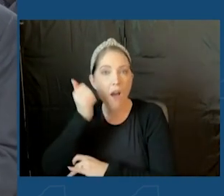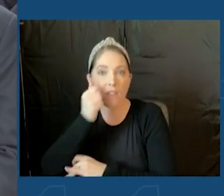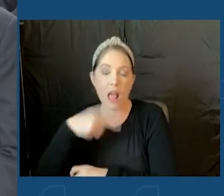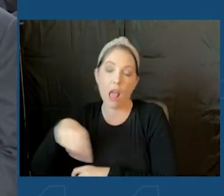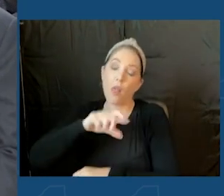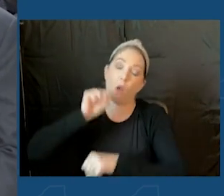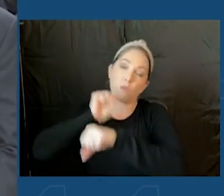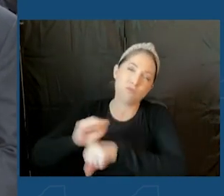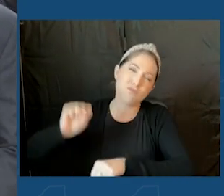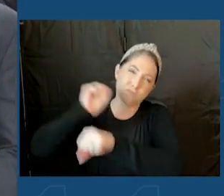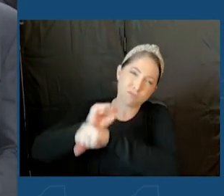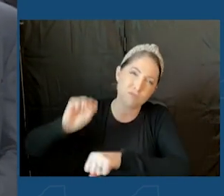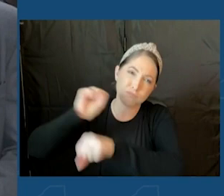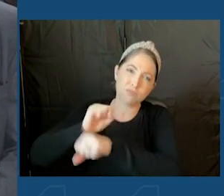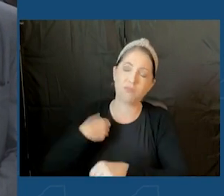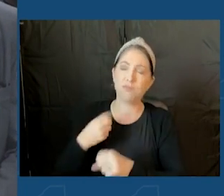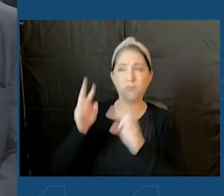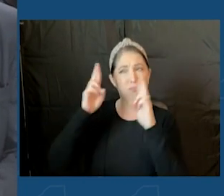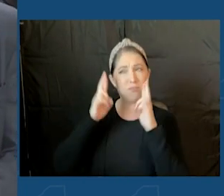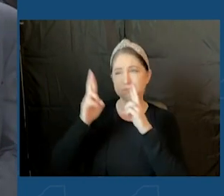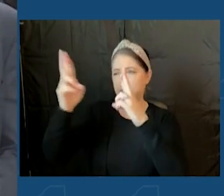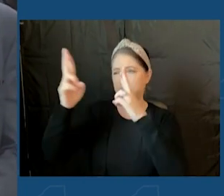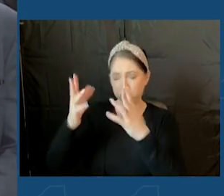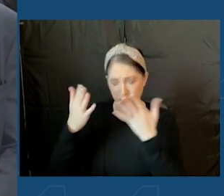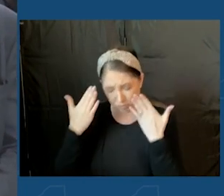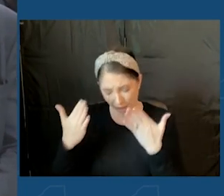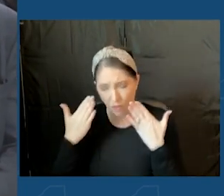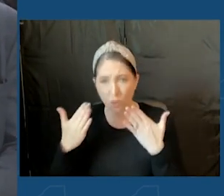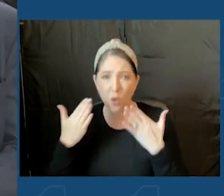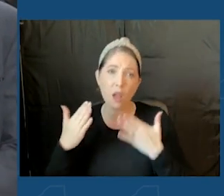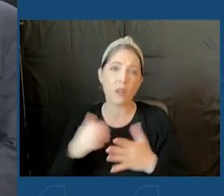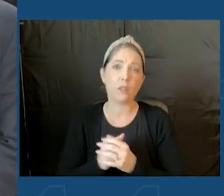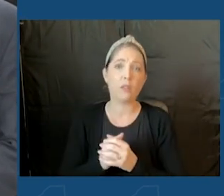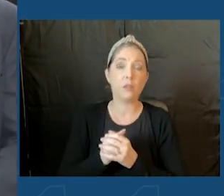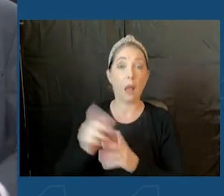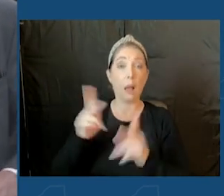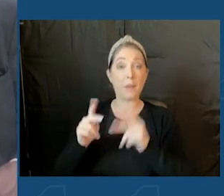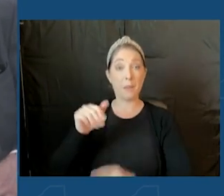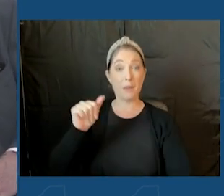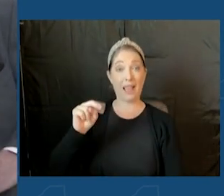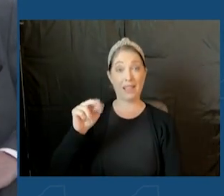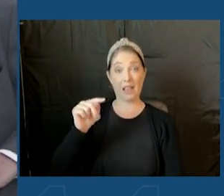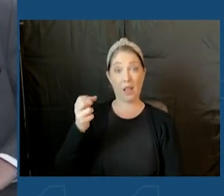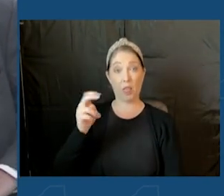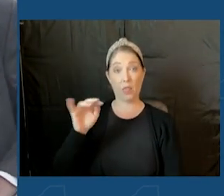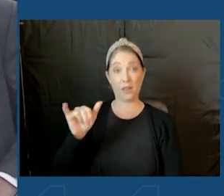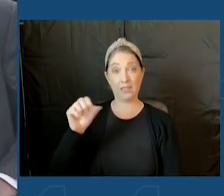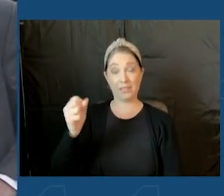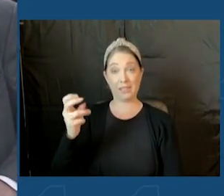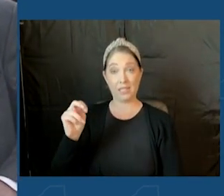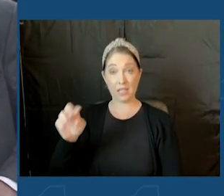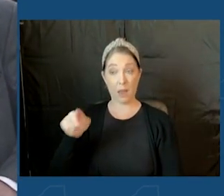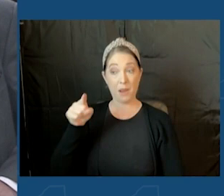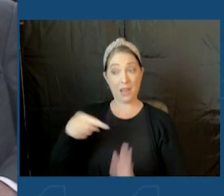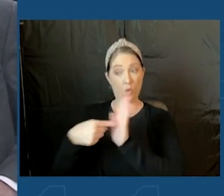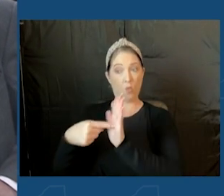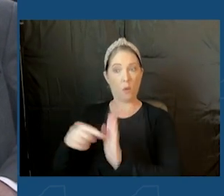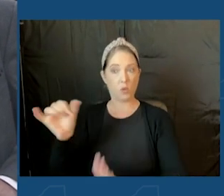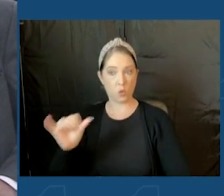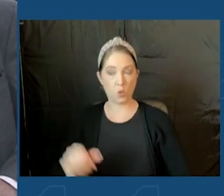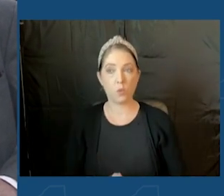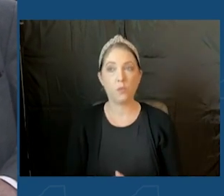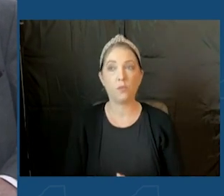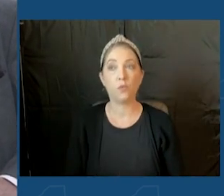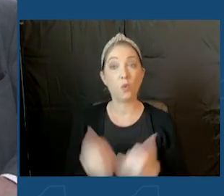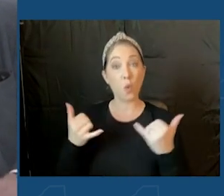such admiration for them and the people that Anthony Simon represents as well. So with that, I'd like to welcome Jana